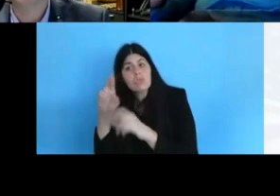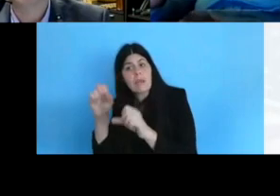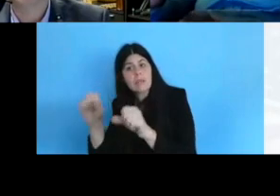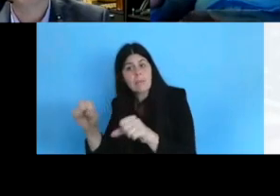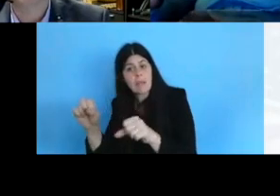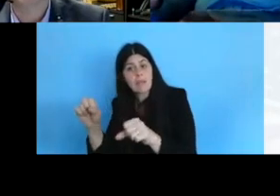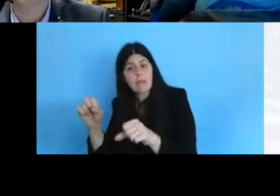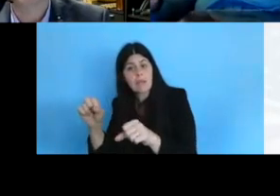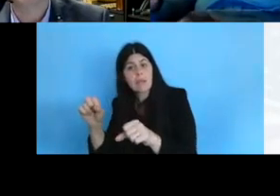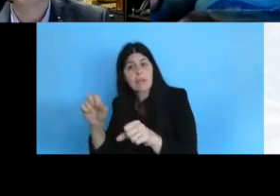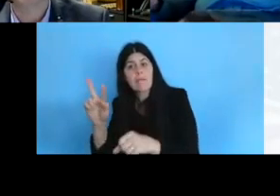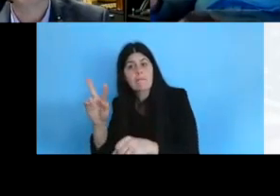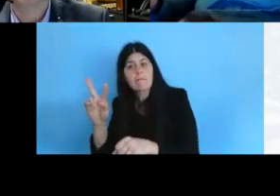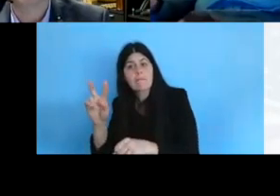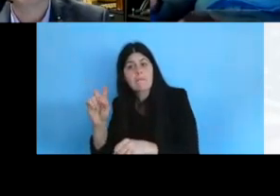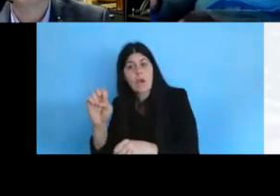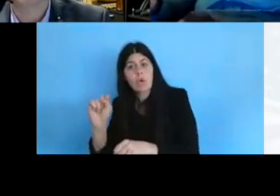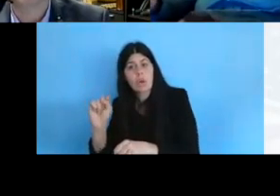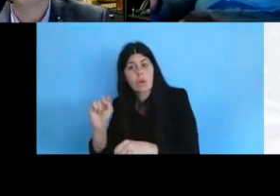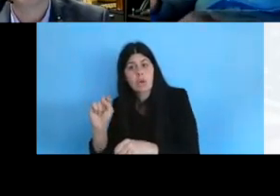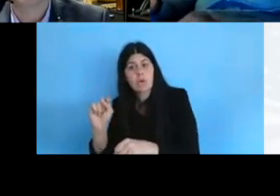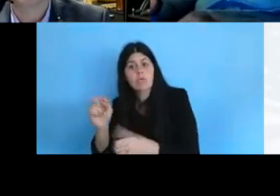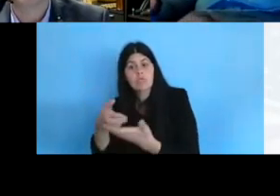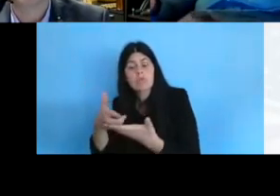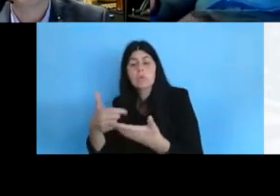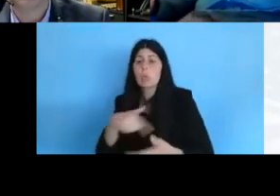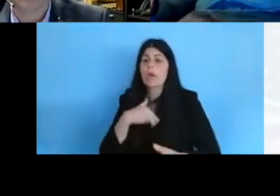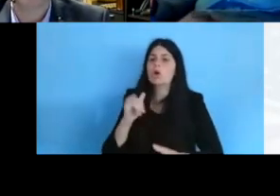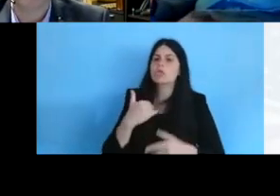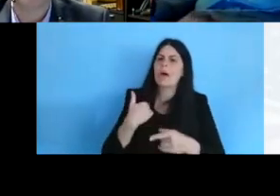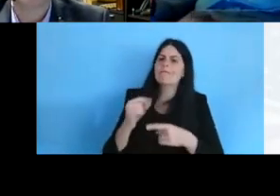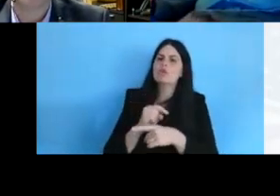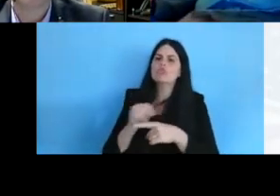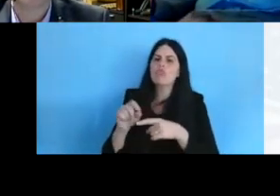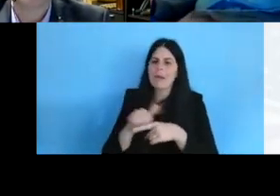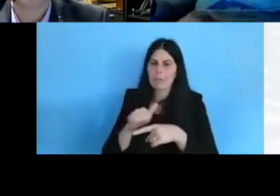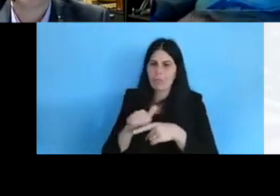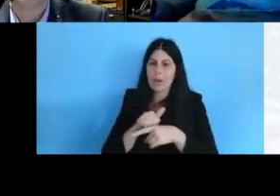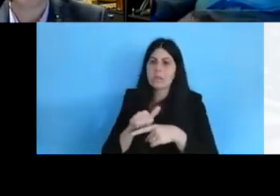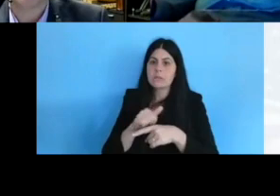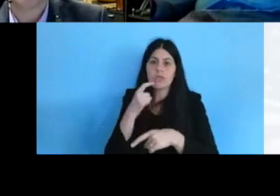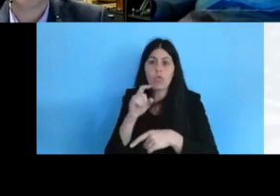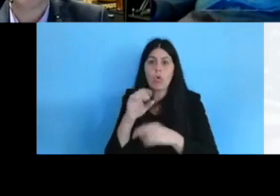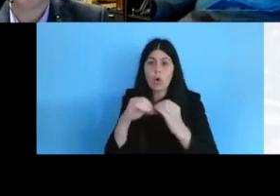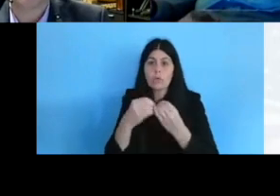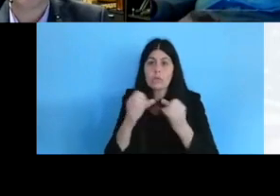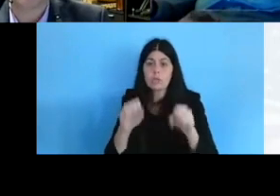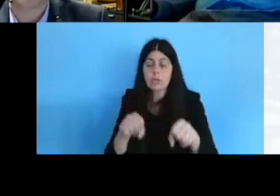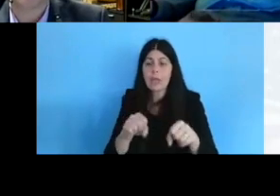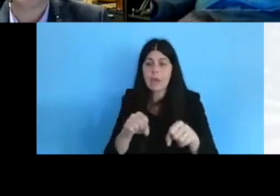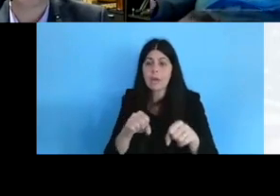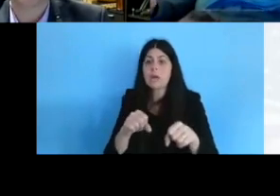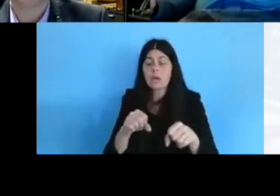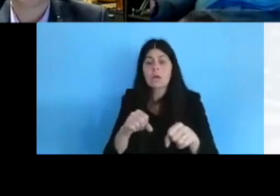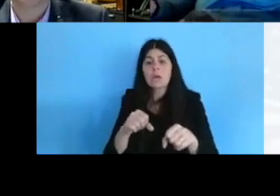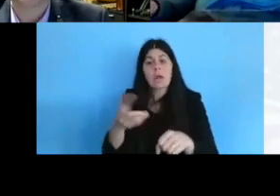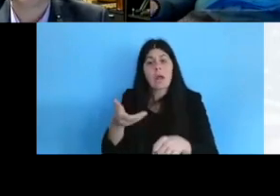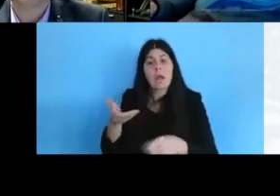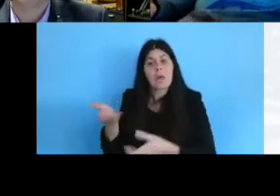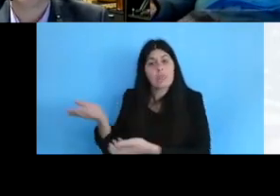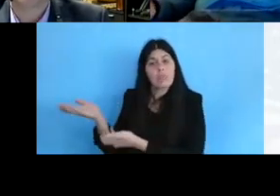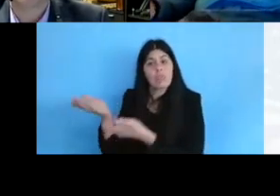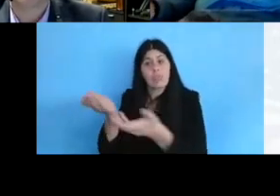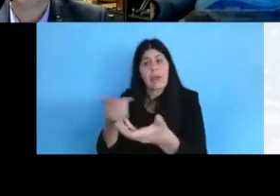do have a training practice where your organization can actually bring us in to do training.